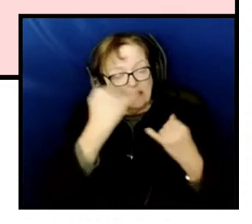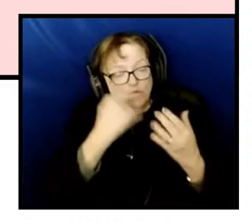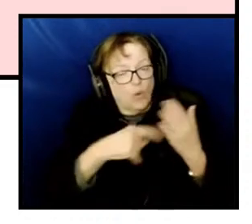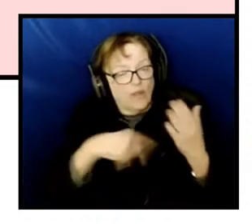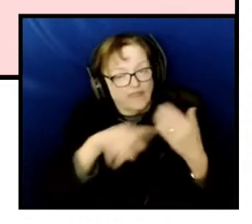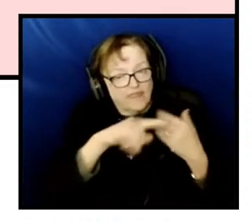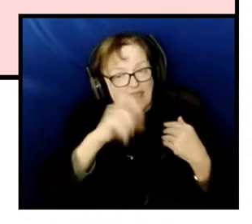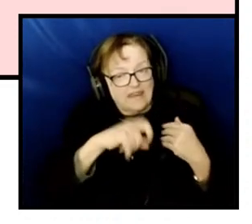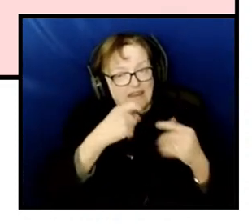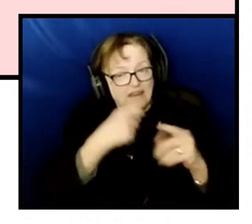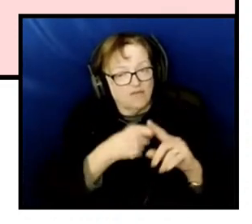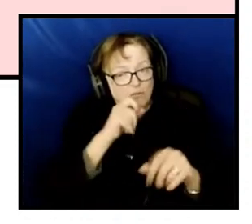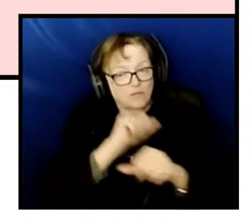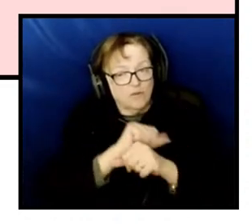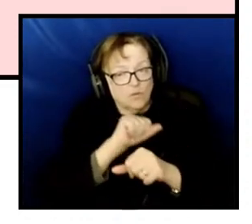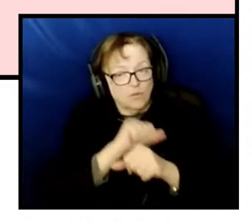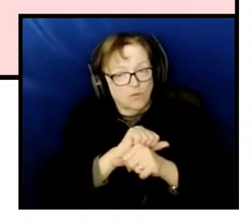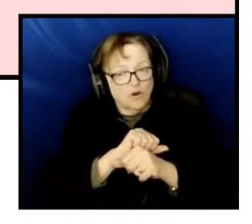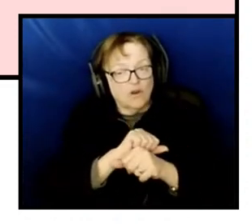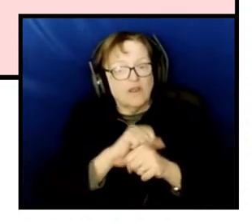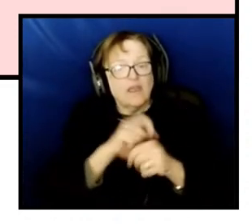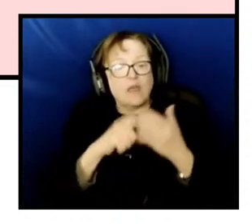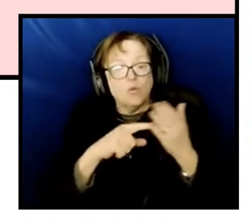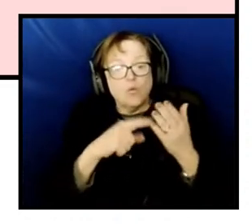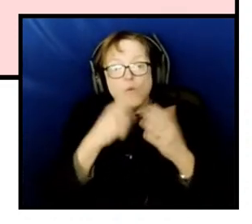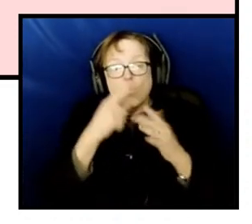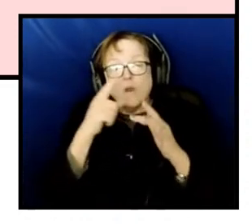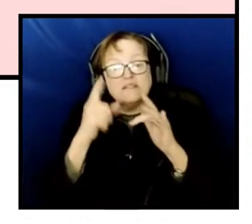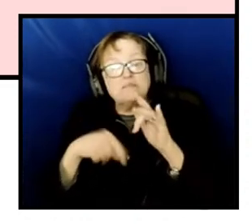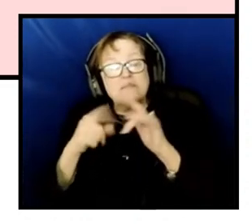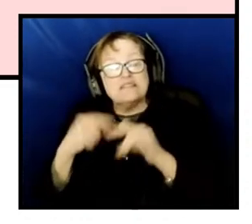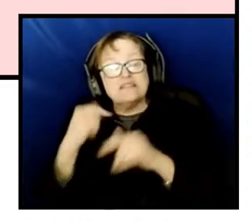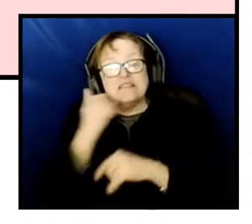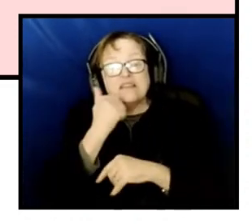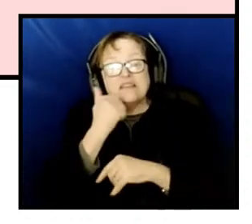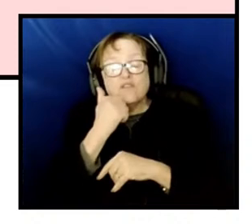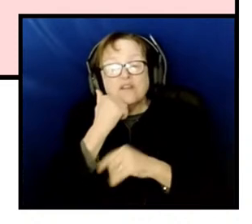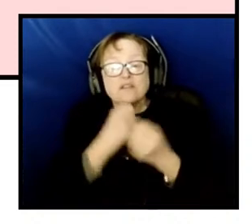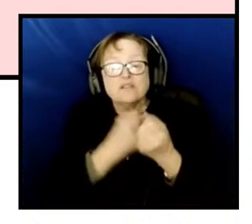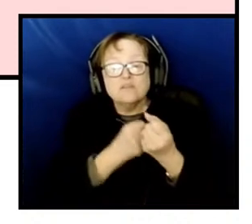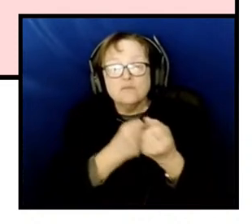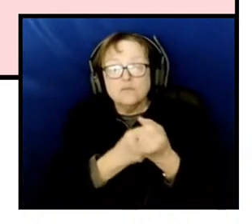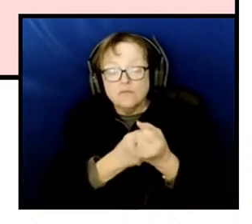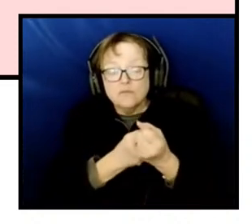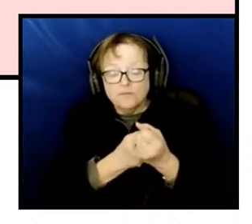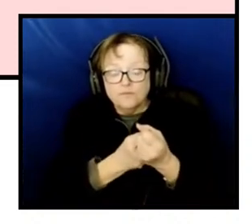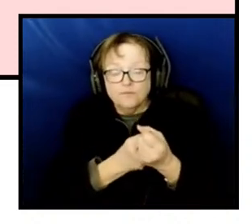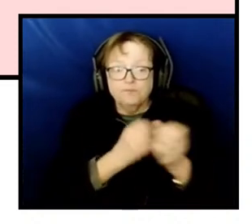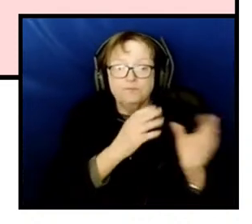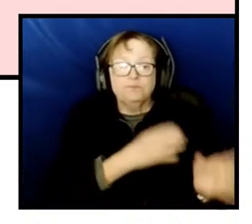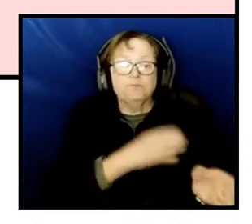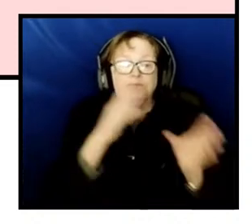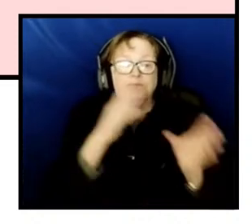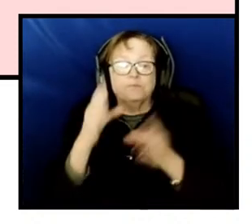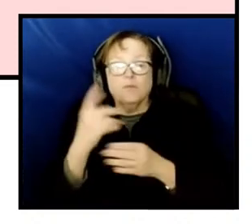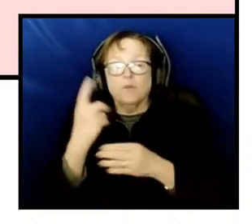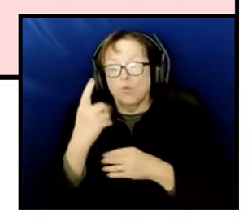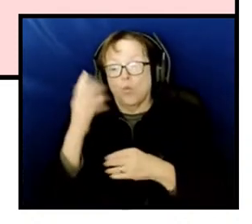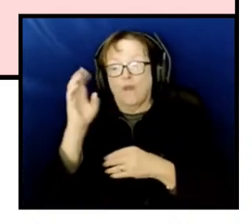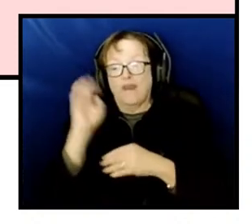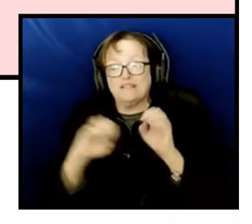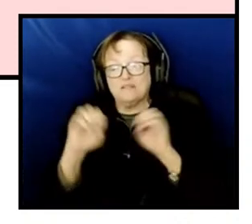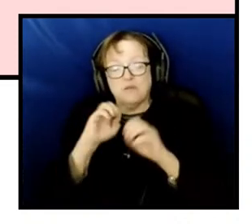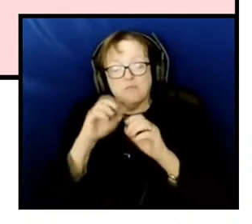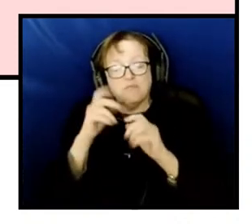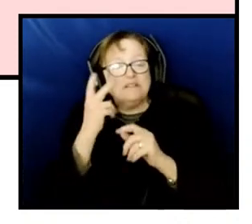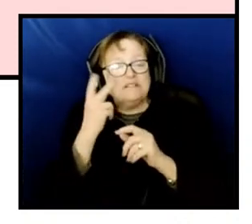from the work and what they were missing in their day-to-day support. And then one of the little experiments we had was